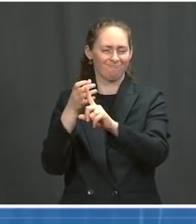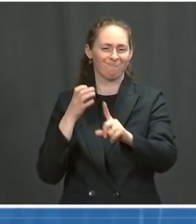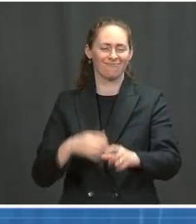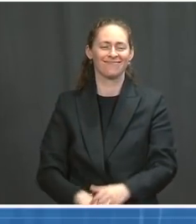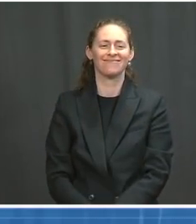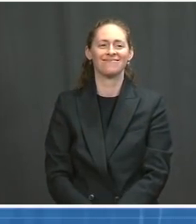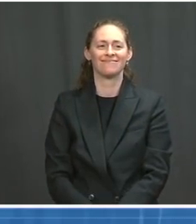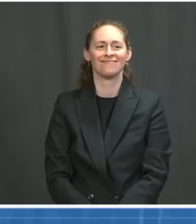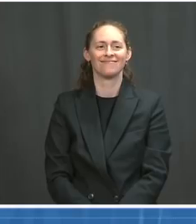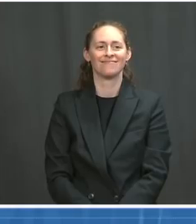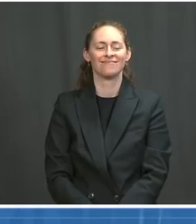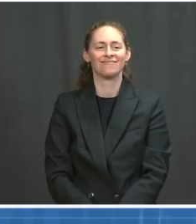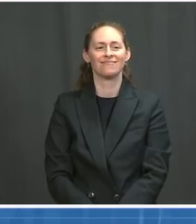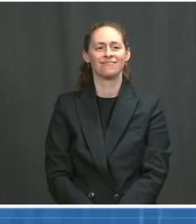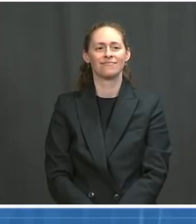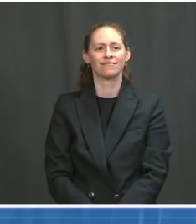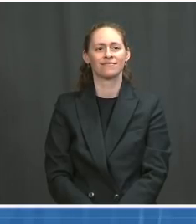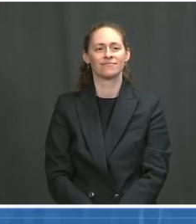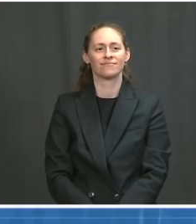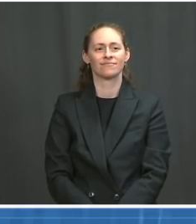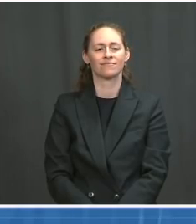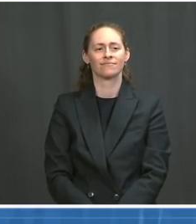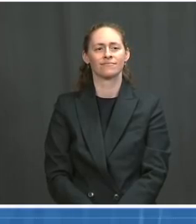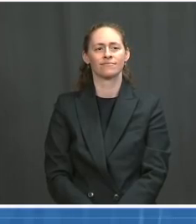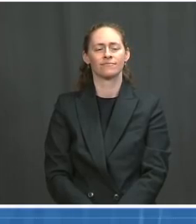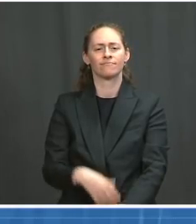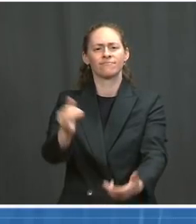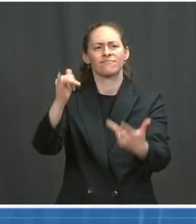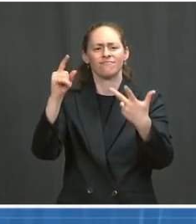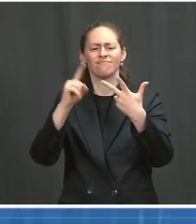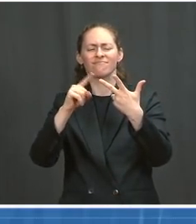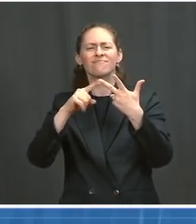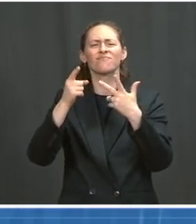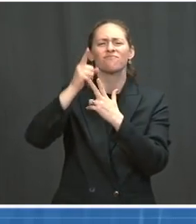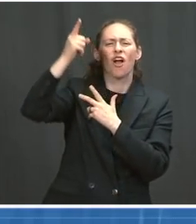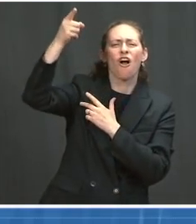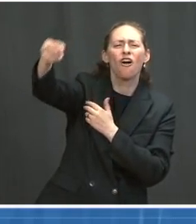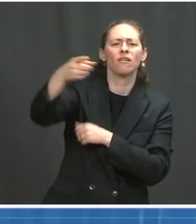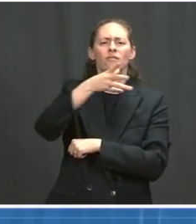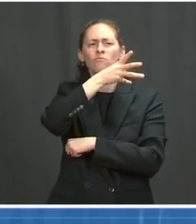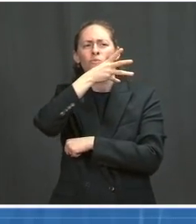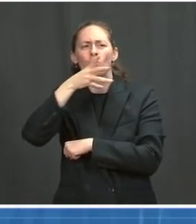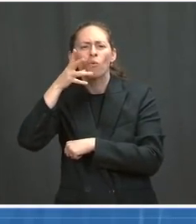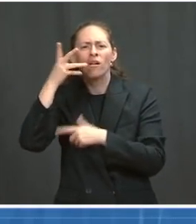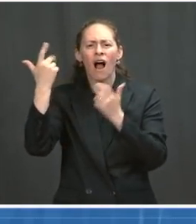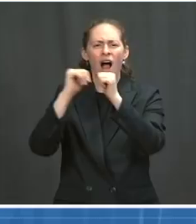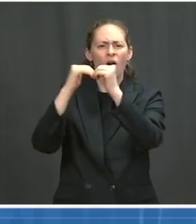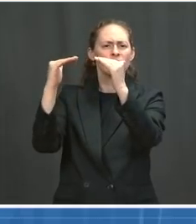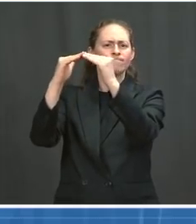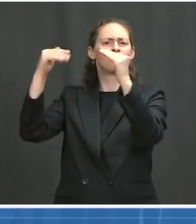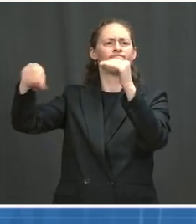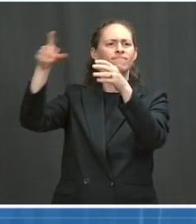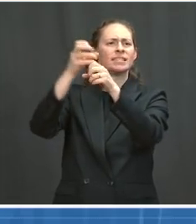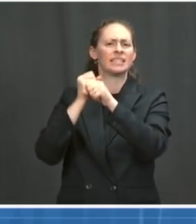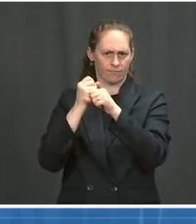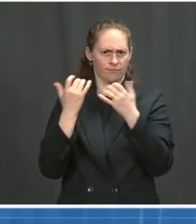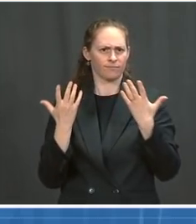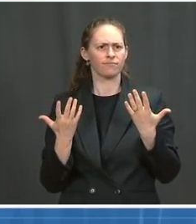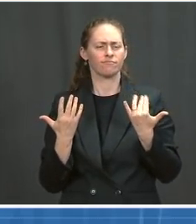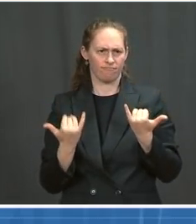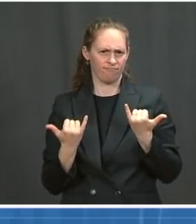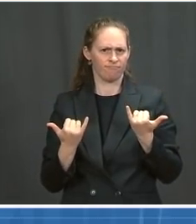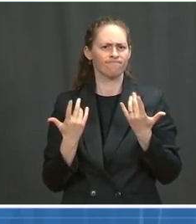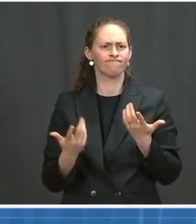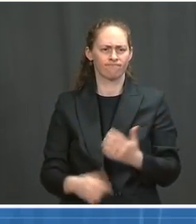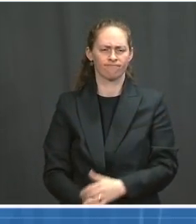in rural communities, including by sending vaccine doses directly to an even greater number of rural health clinics,